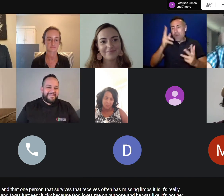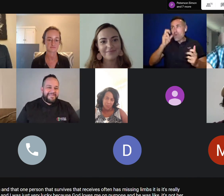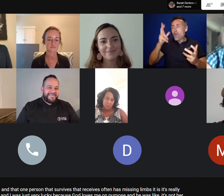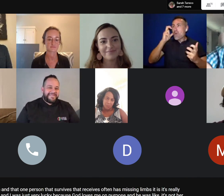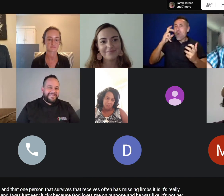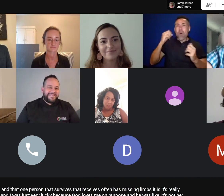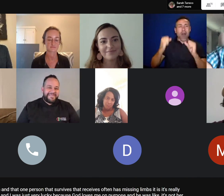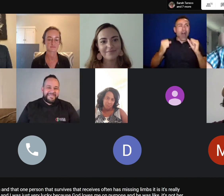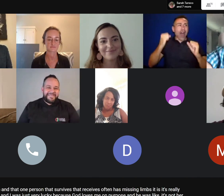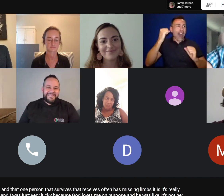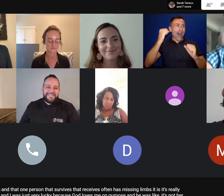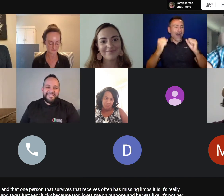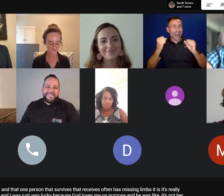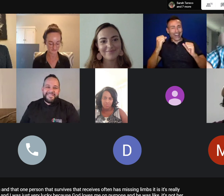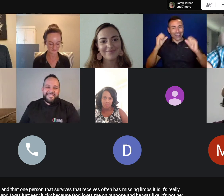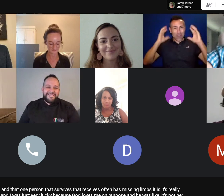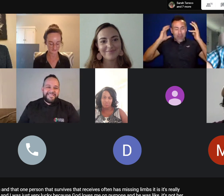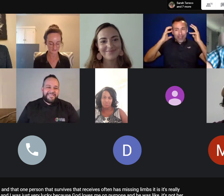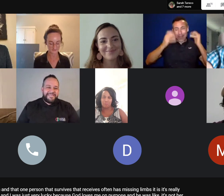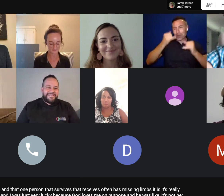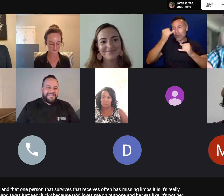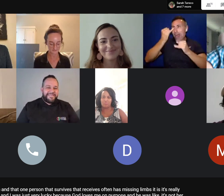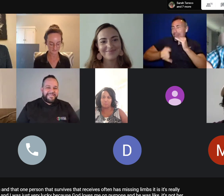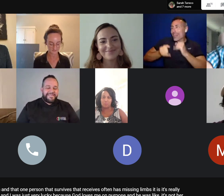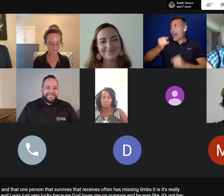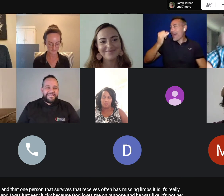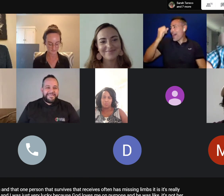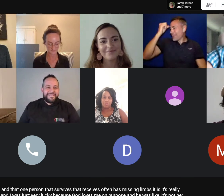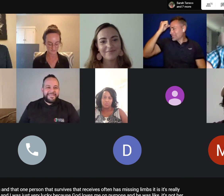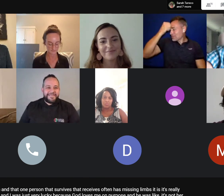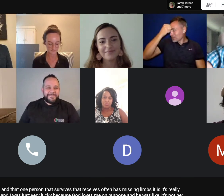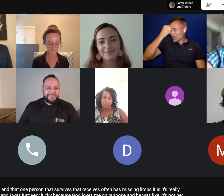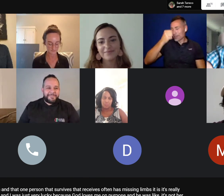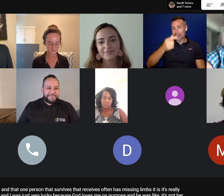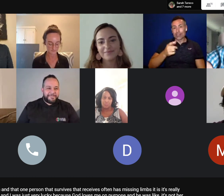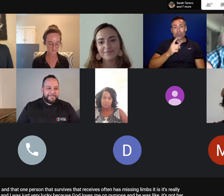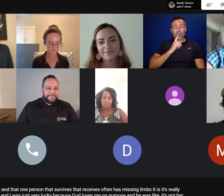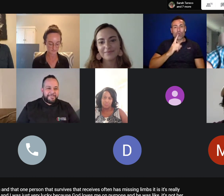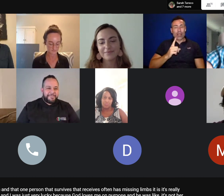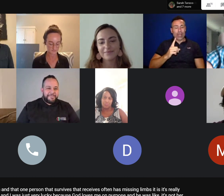music. And so losing my hearing for